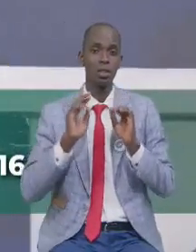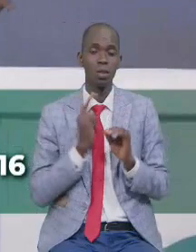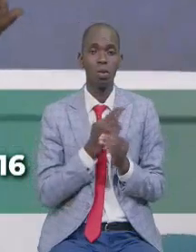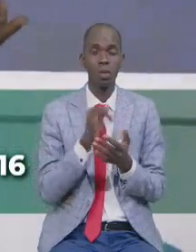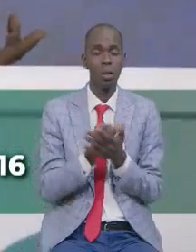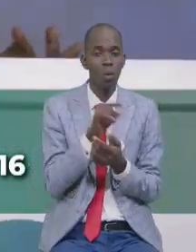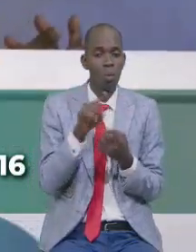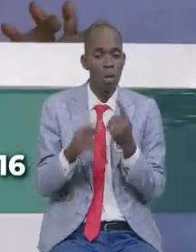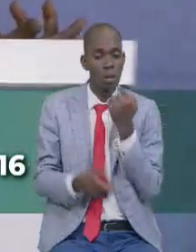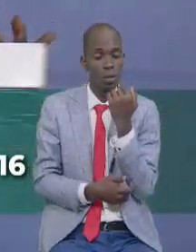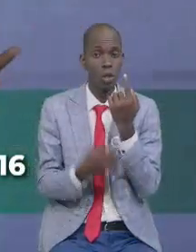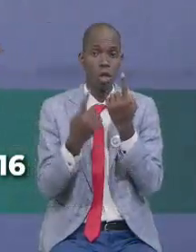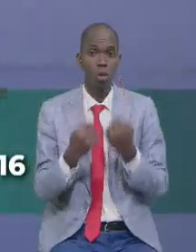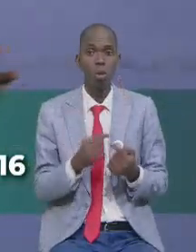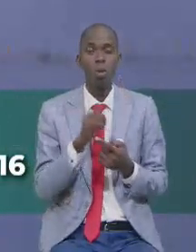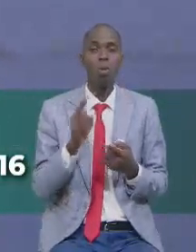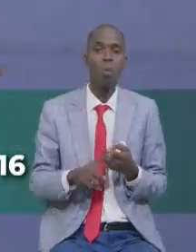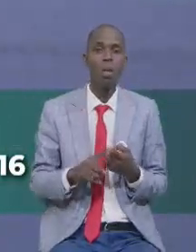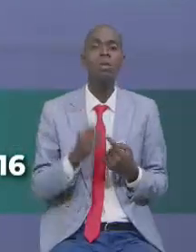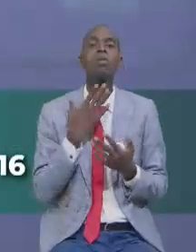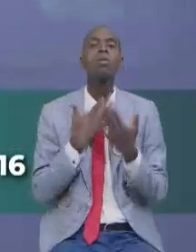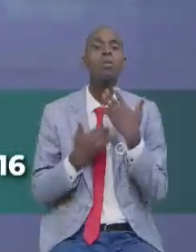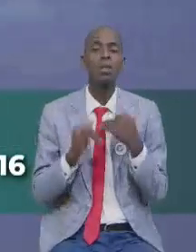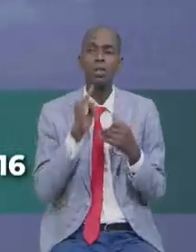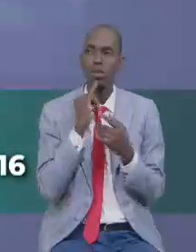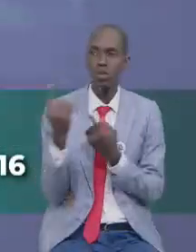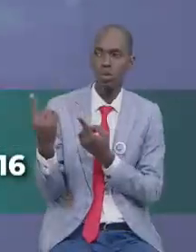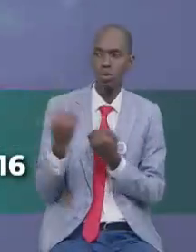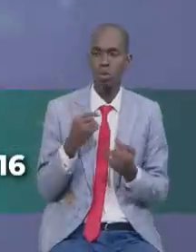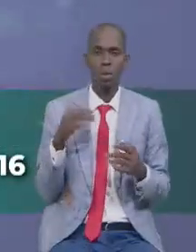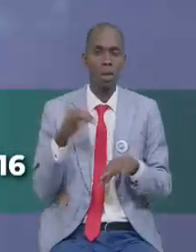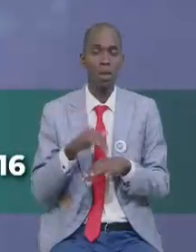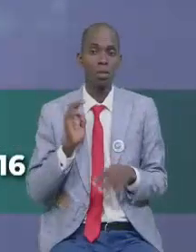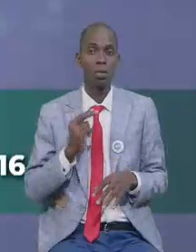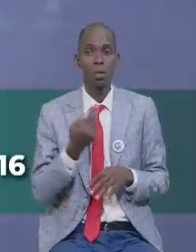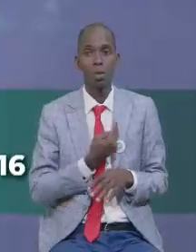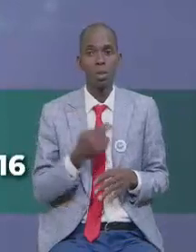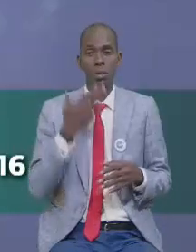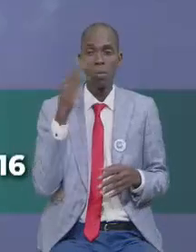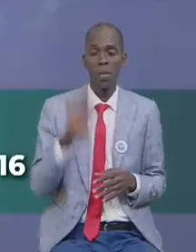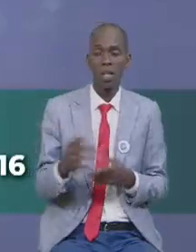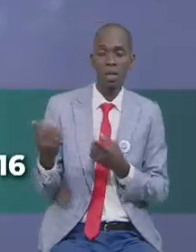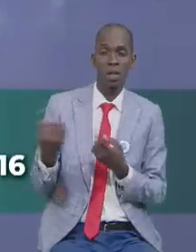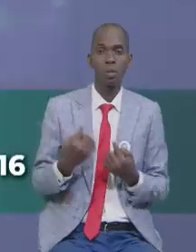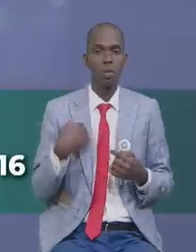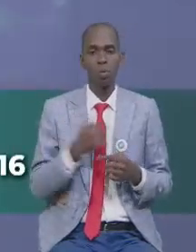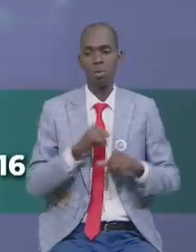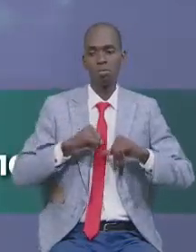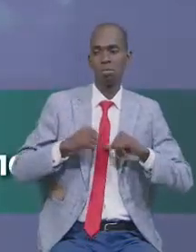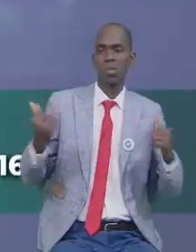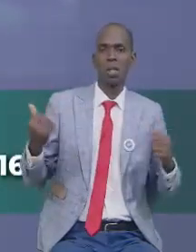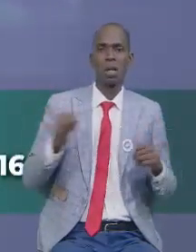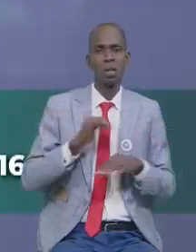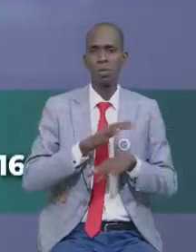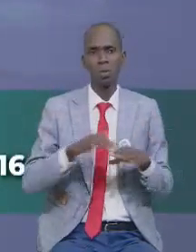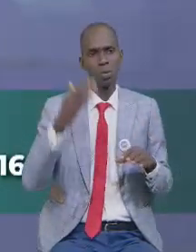when lust is knocking at the door, when evil is knocking at the door, we deny. I don't know ungodliness anymore. We